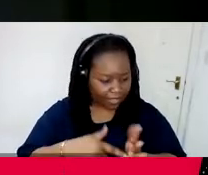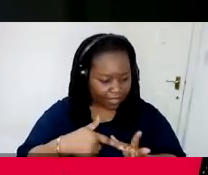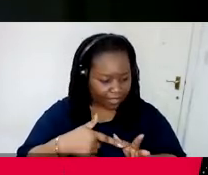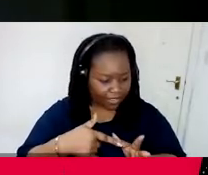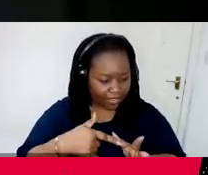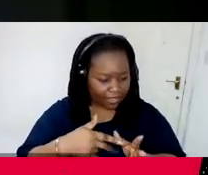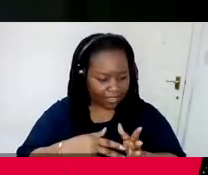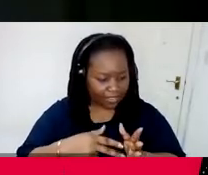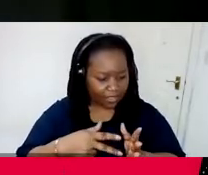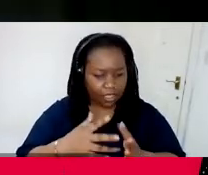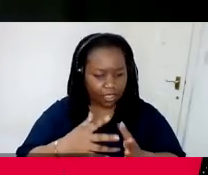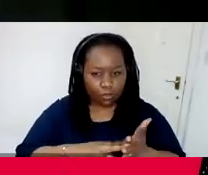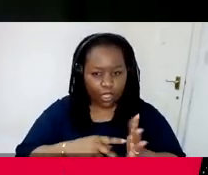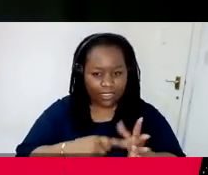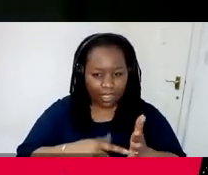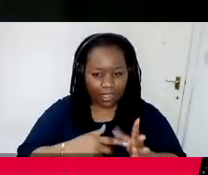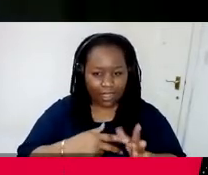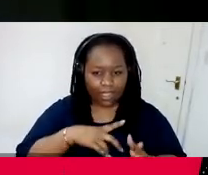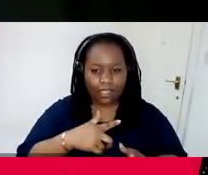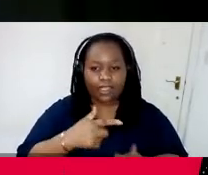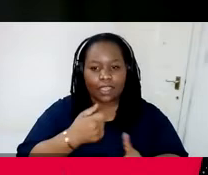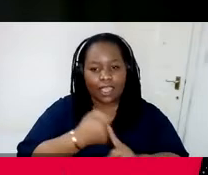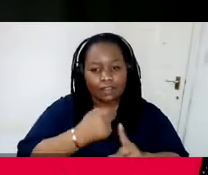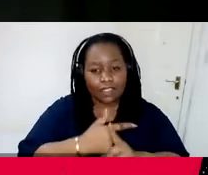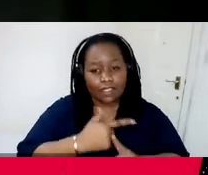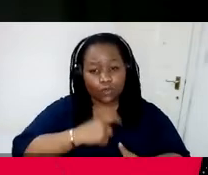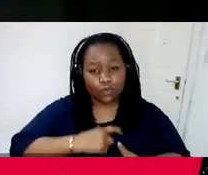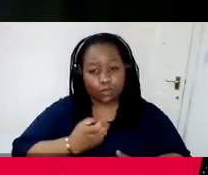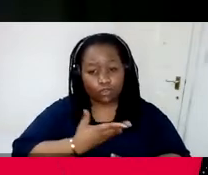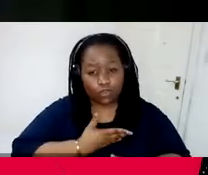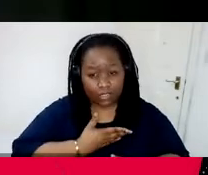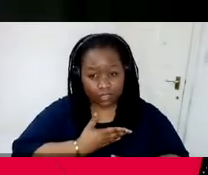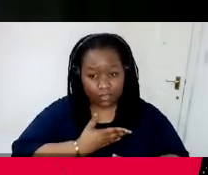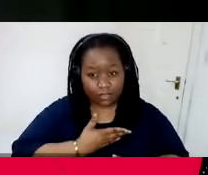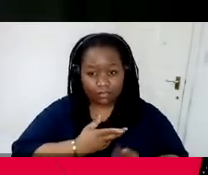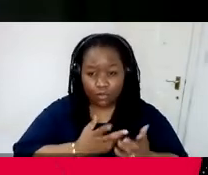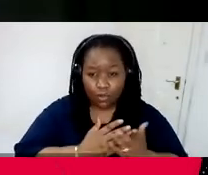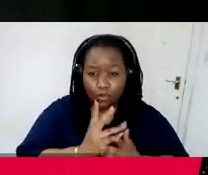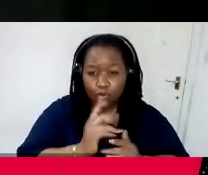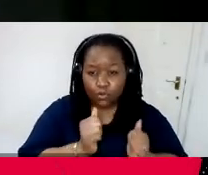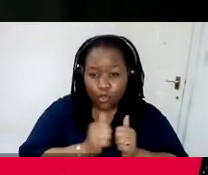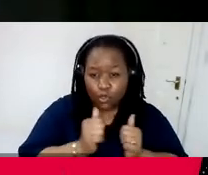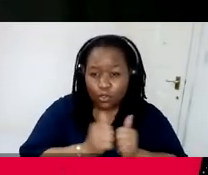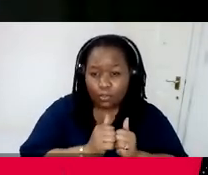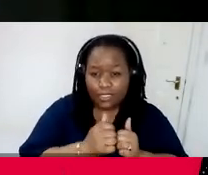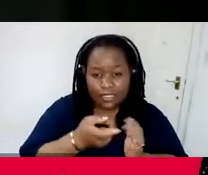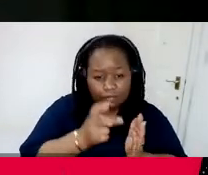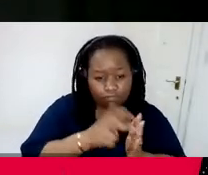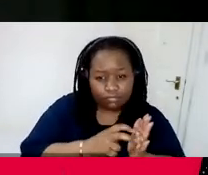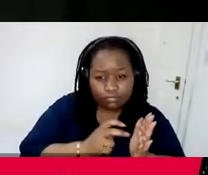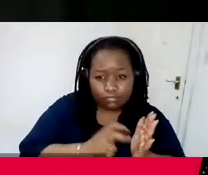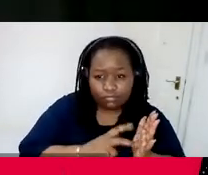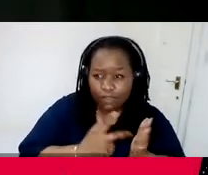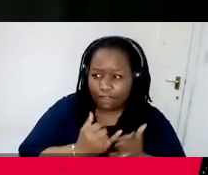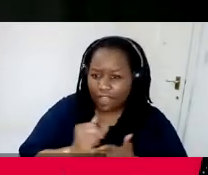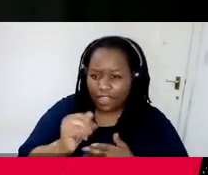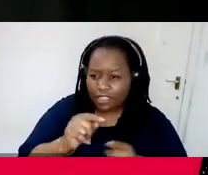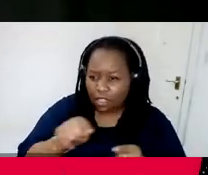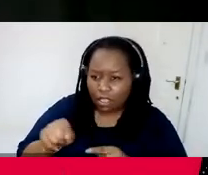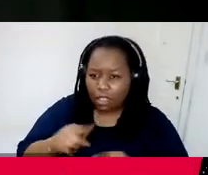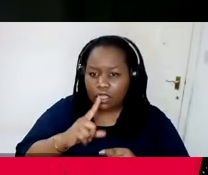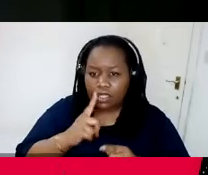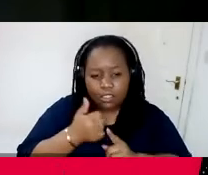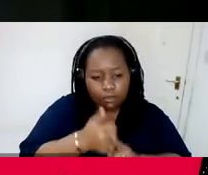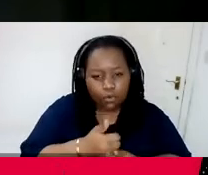organisation which advocates through human rights for human rights through documenting violations, providing legal support to